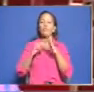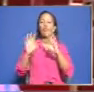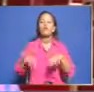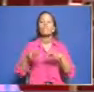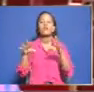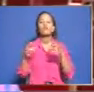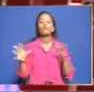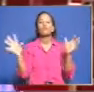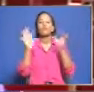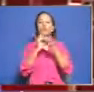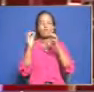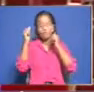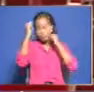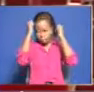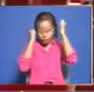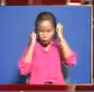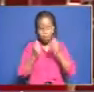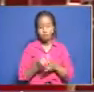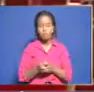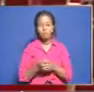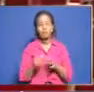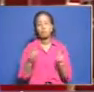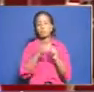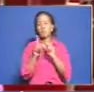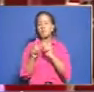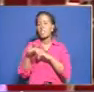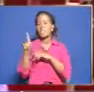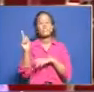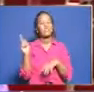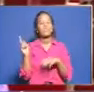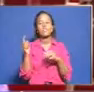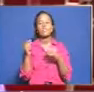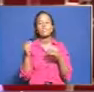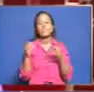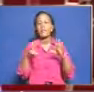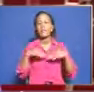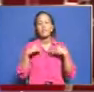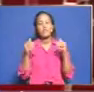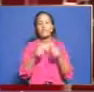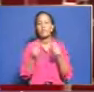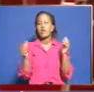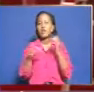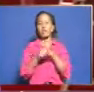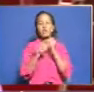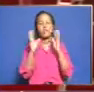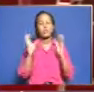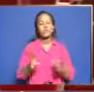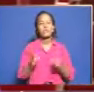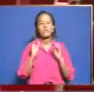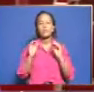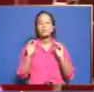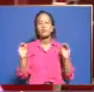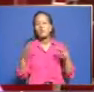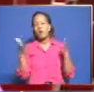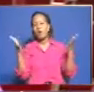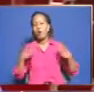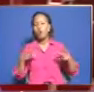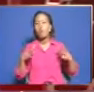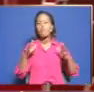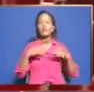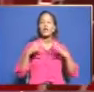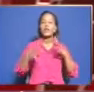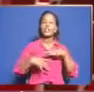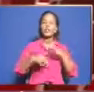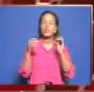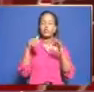of Defense. This too did not augur well with some stakeholders or people, persons of interest, including the